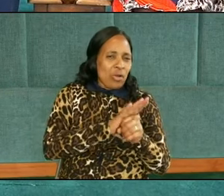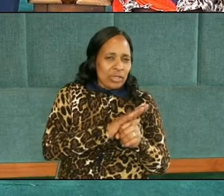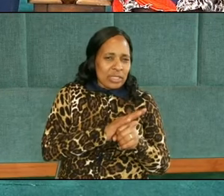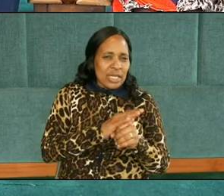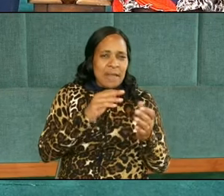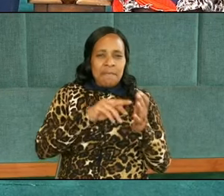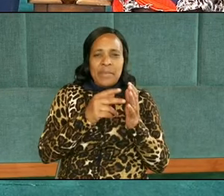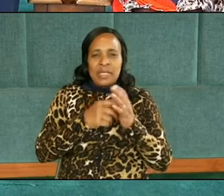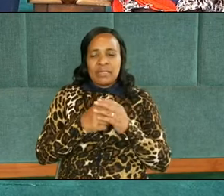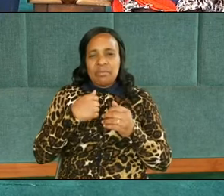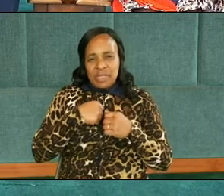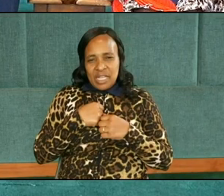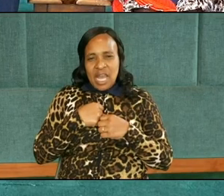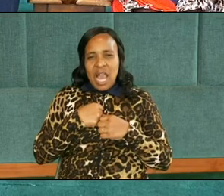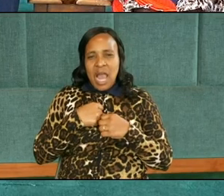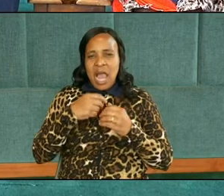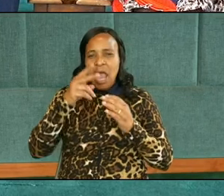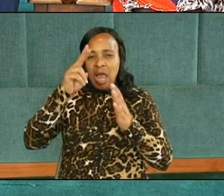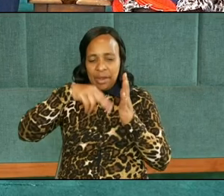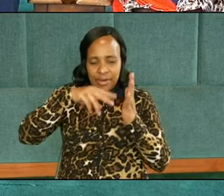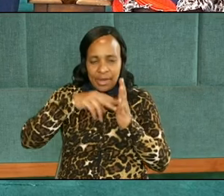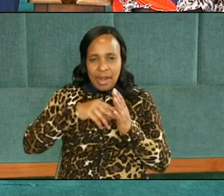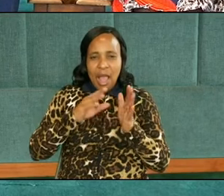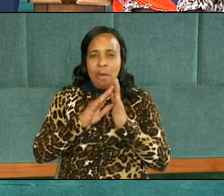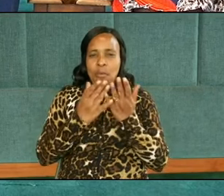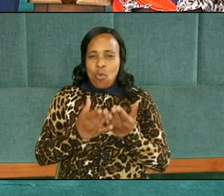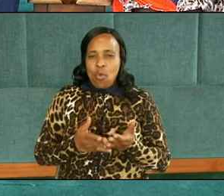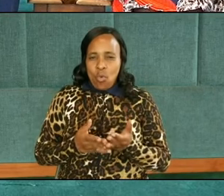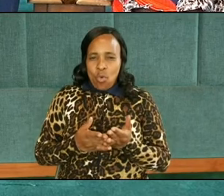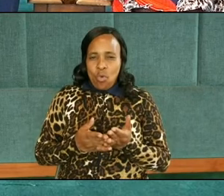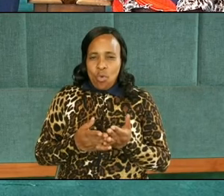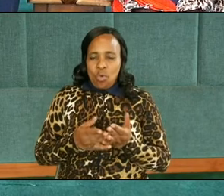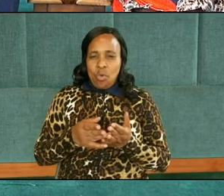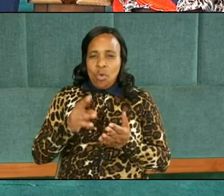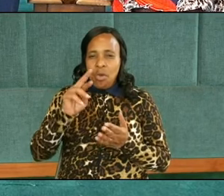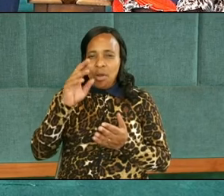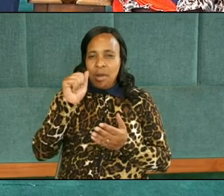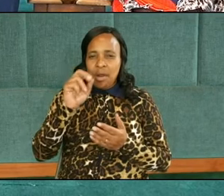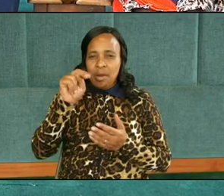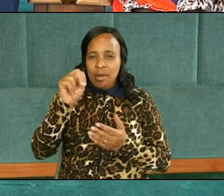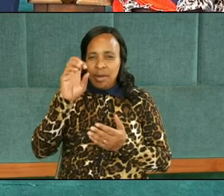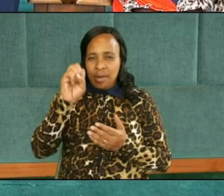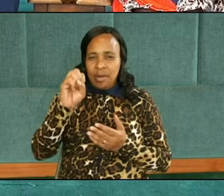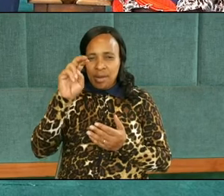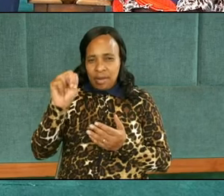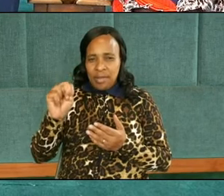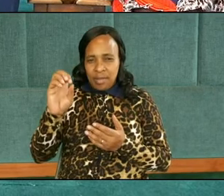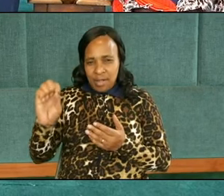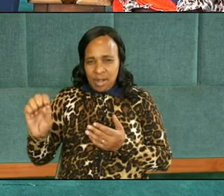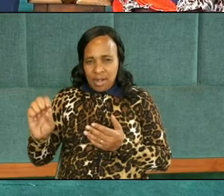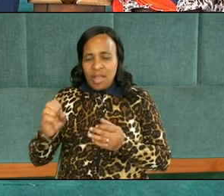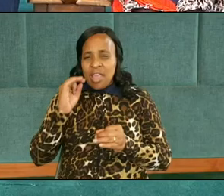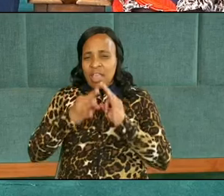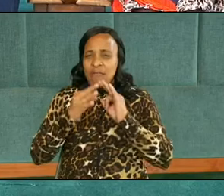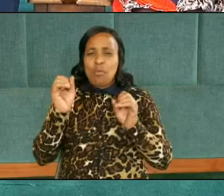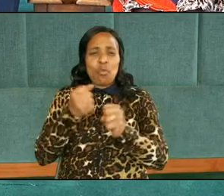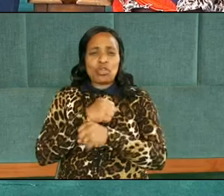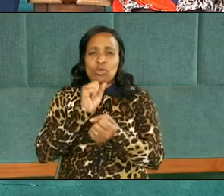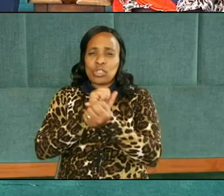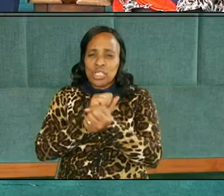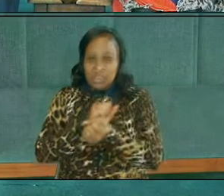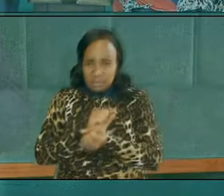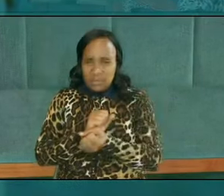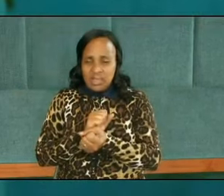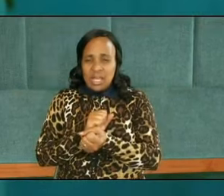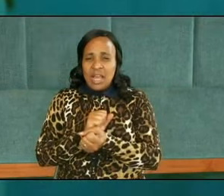by Leonard Ravenhill. If we displease God, does it matter who we please? And if we